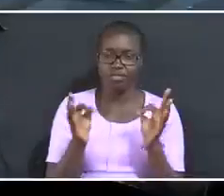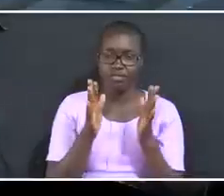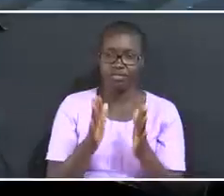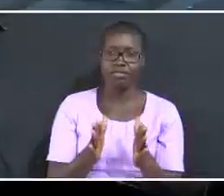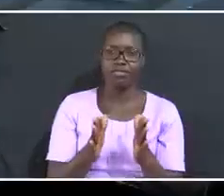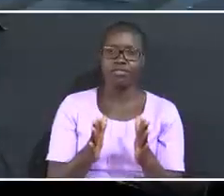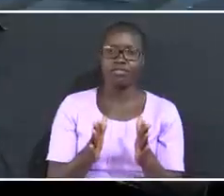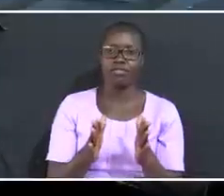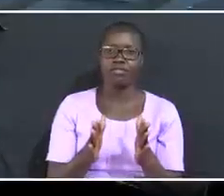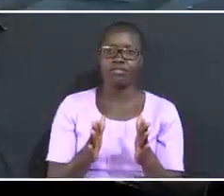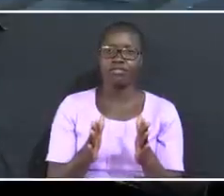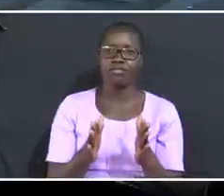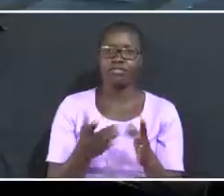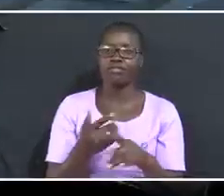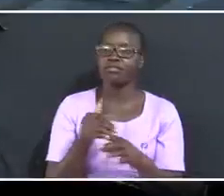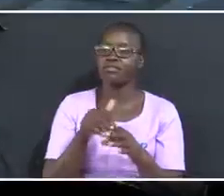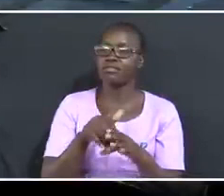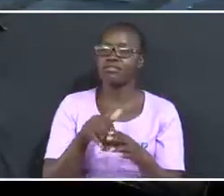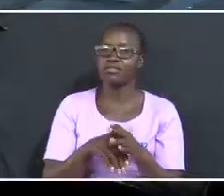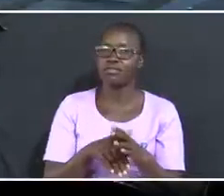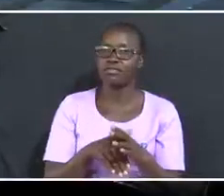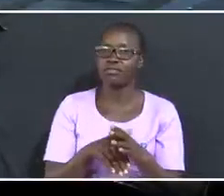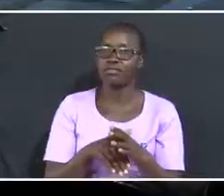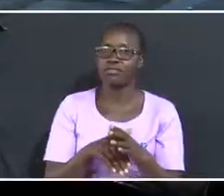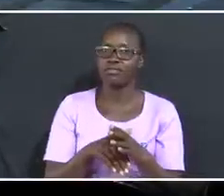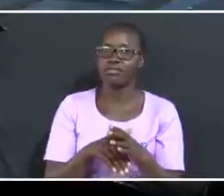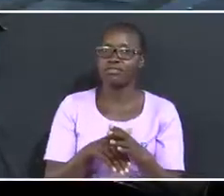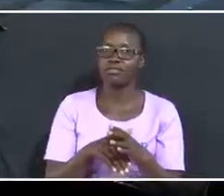person, but inside.